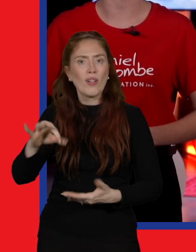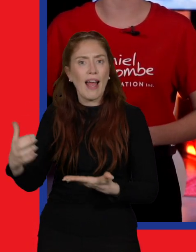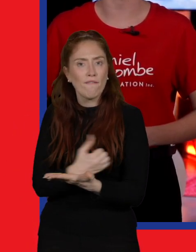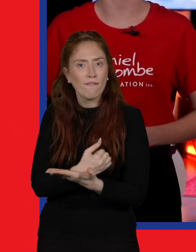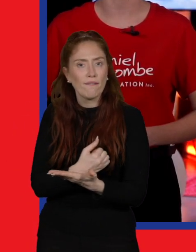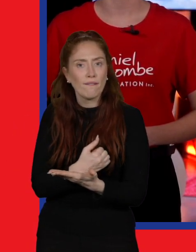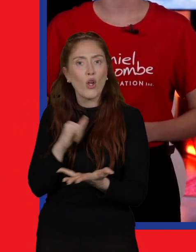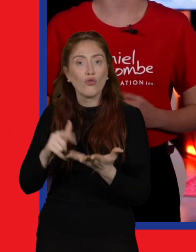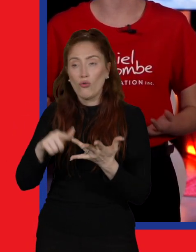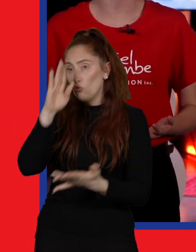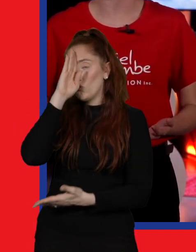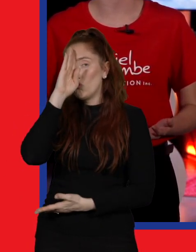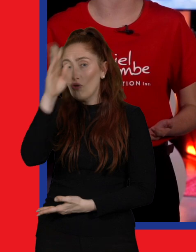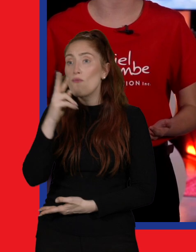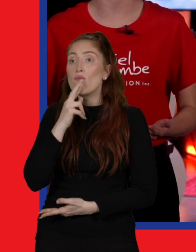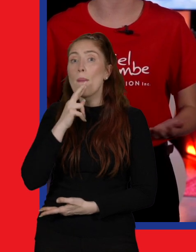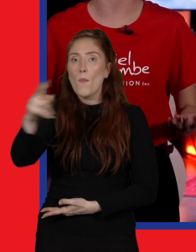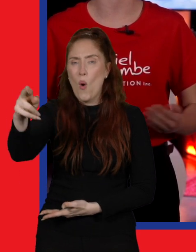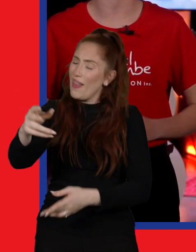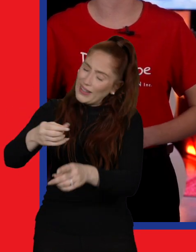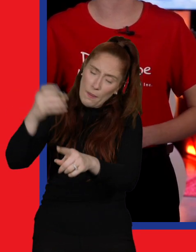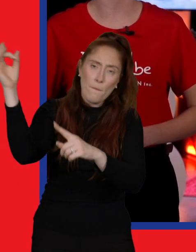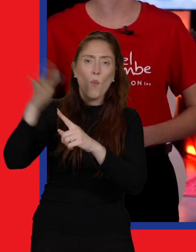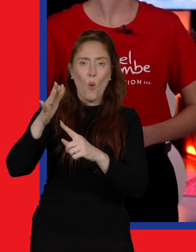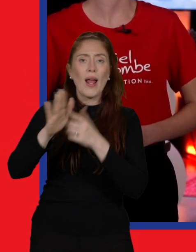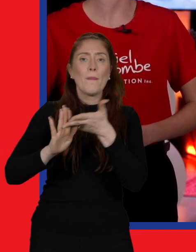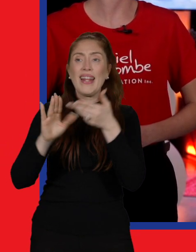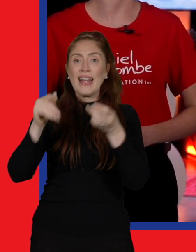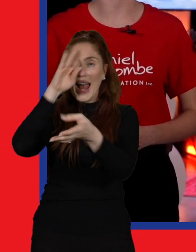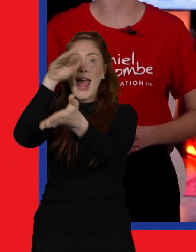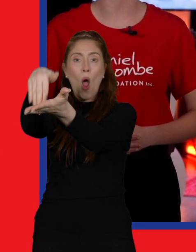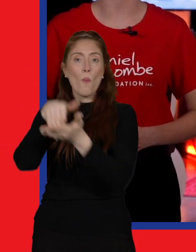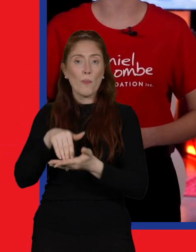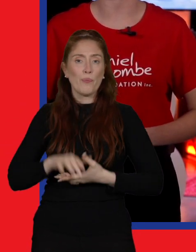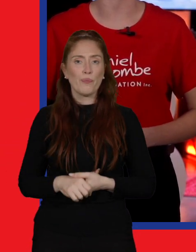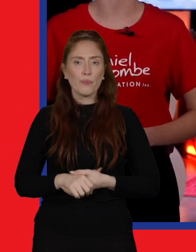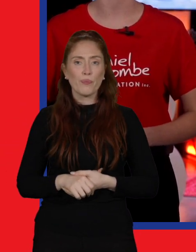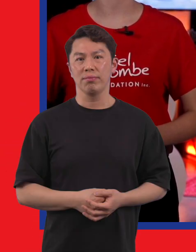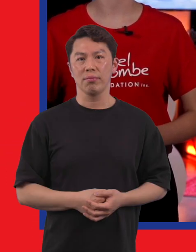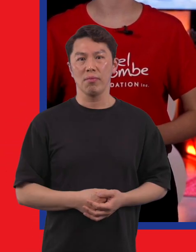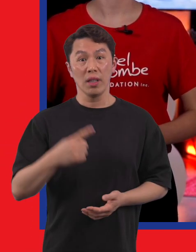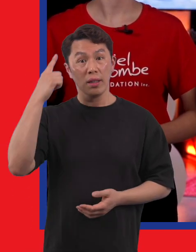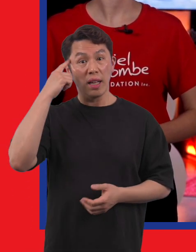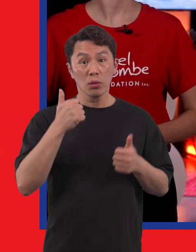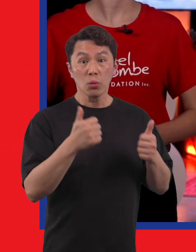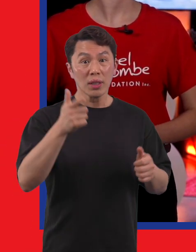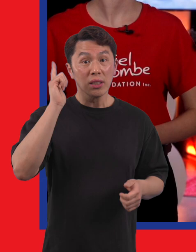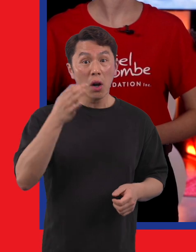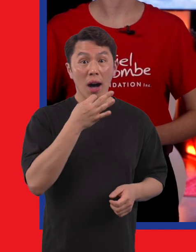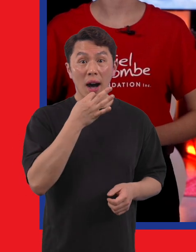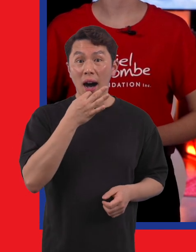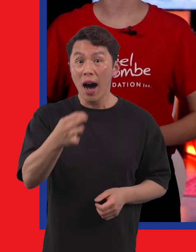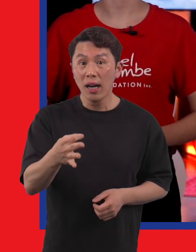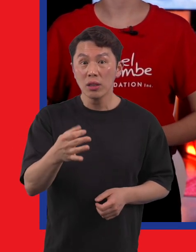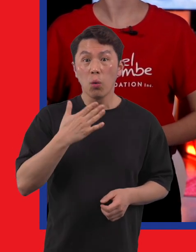feeling unsafe. Reporting what was happening to one of her safety helpers was important so that she could get help. What do you think about Miss